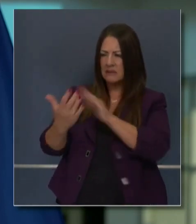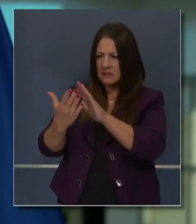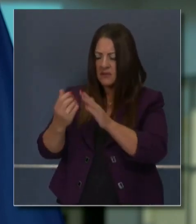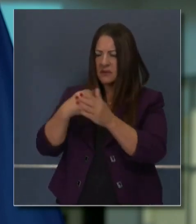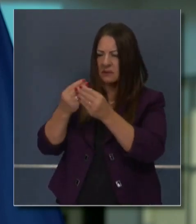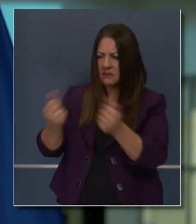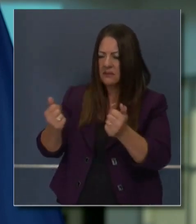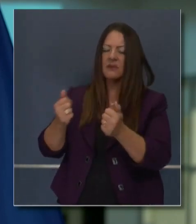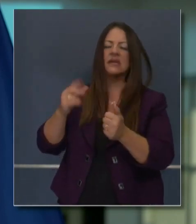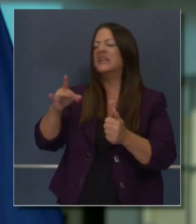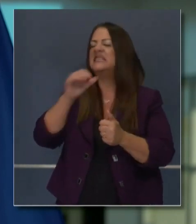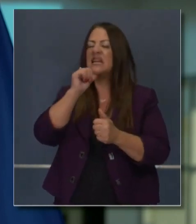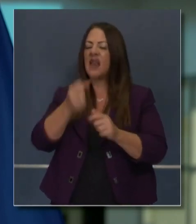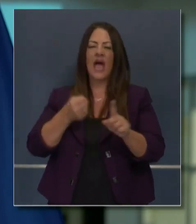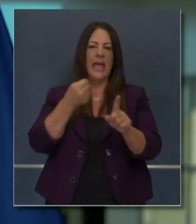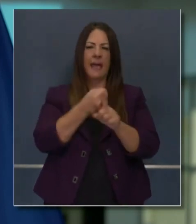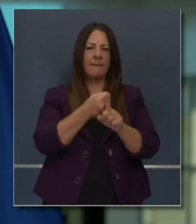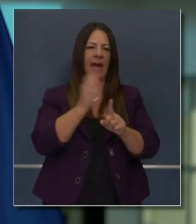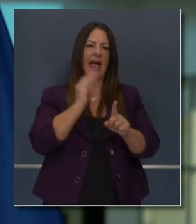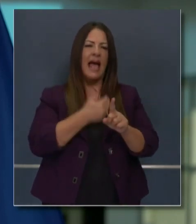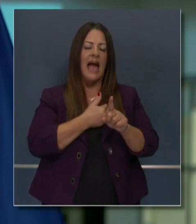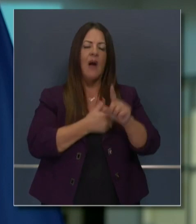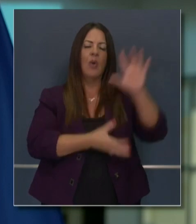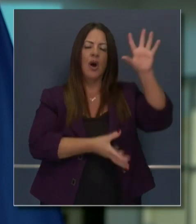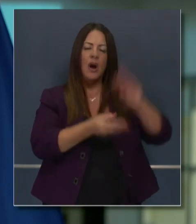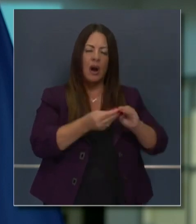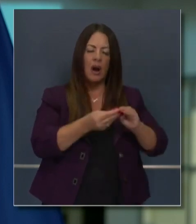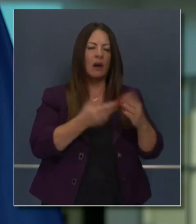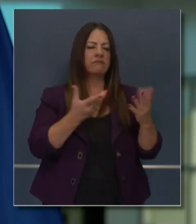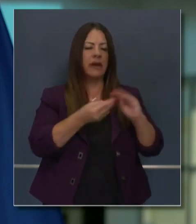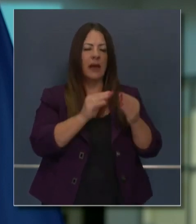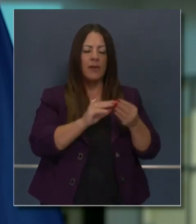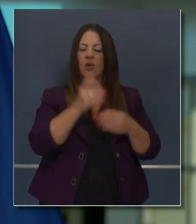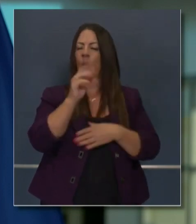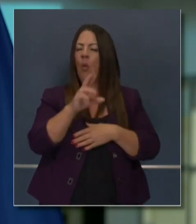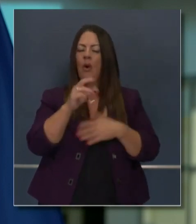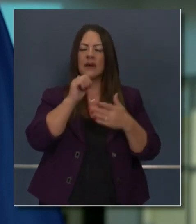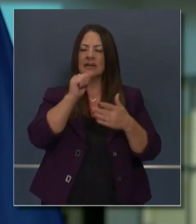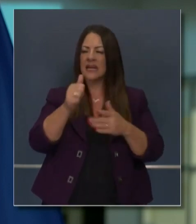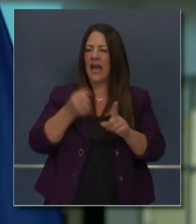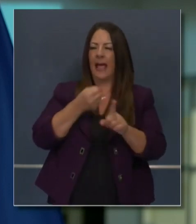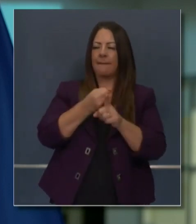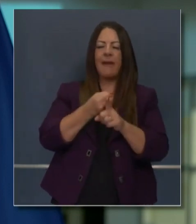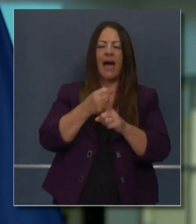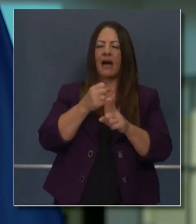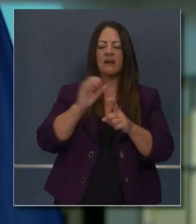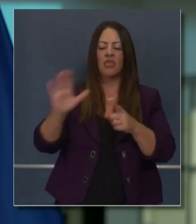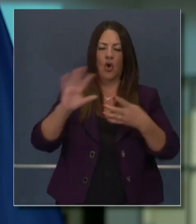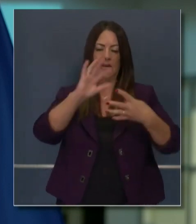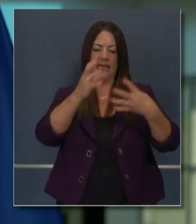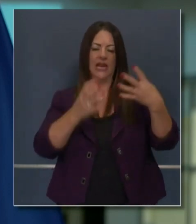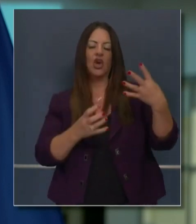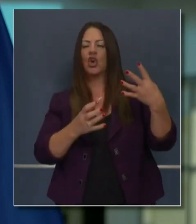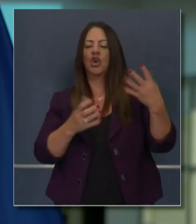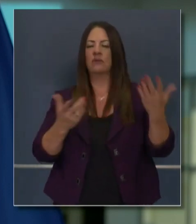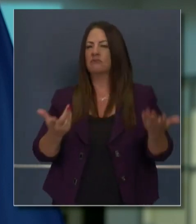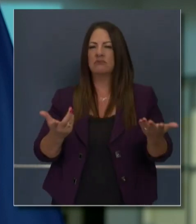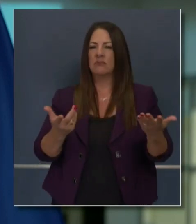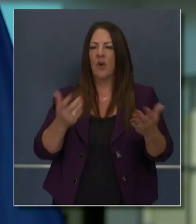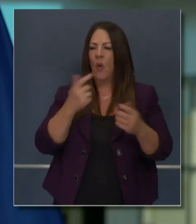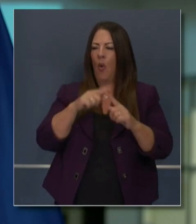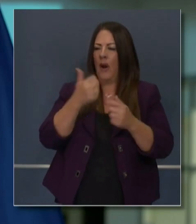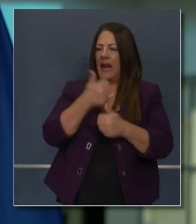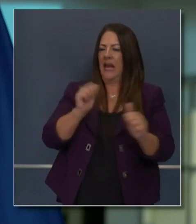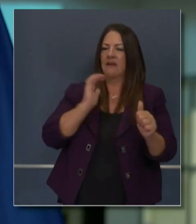or significantly impact any of the tiered status or any of our guidelines that we put out, nor did it impact any of the decision